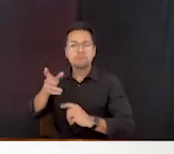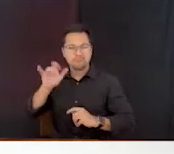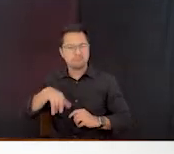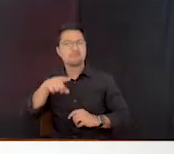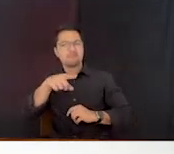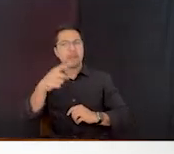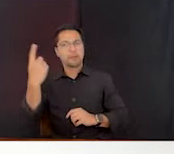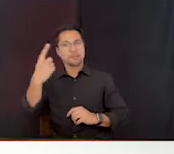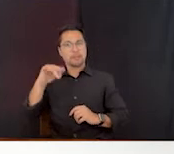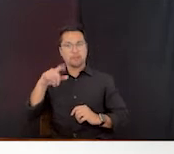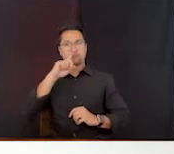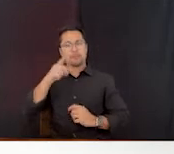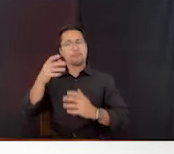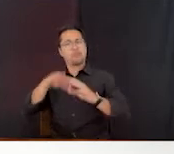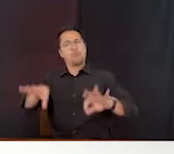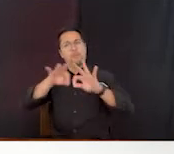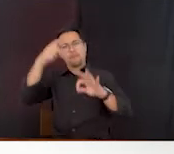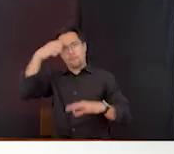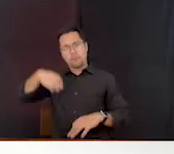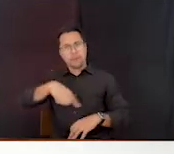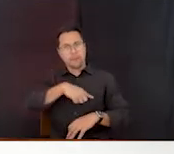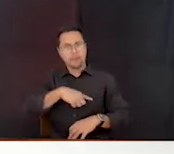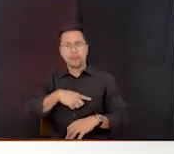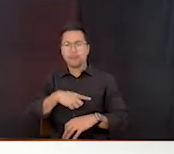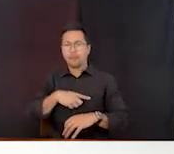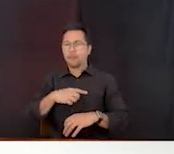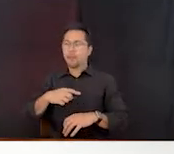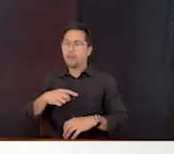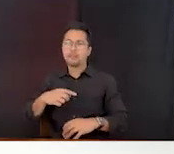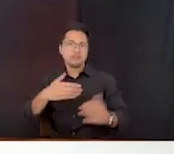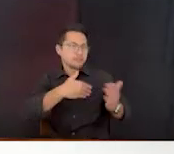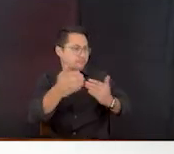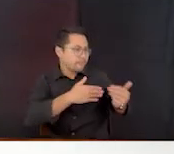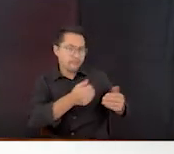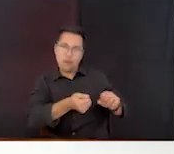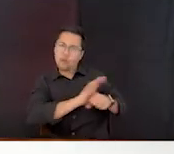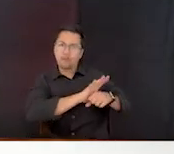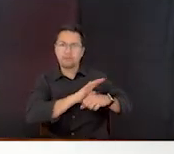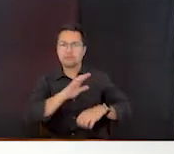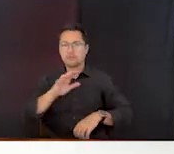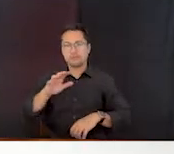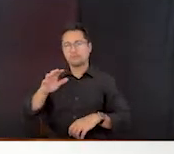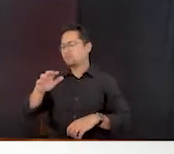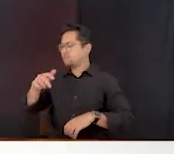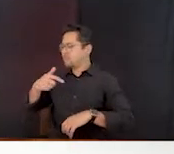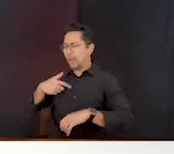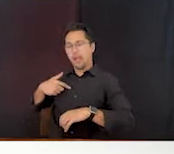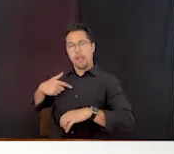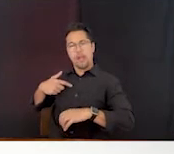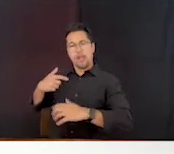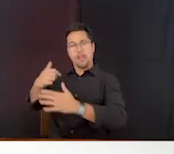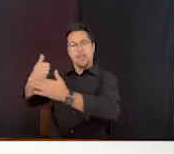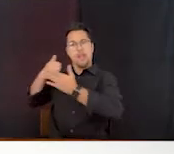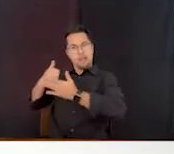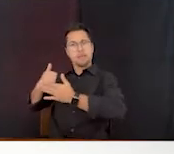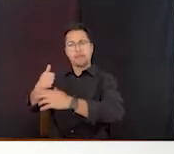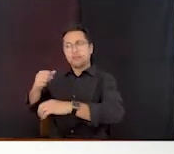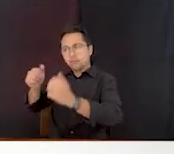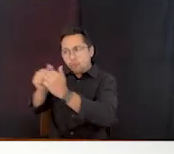really important to me in establishing community, despite the pandemic, was working with those music students within the Tallahassee